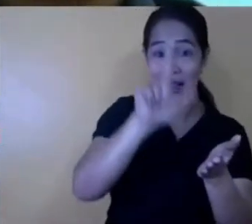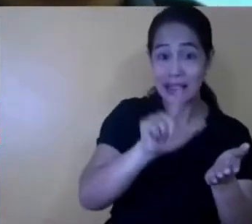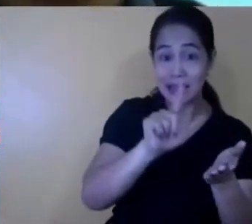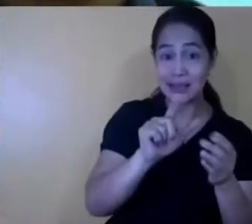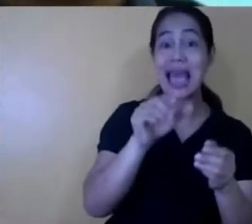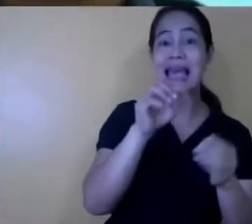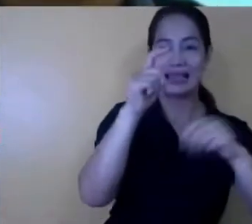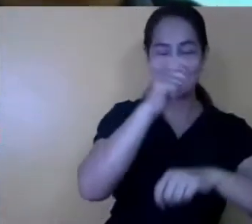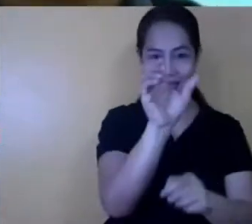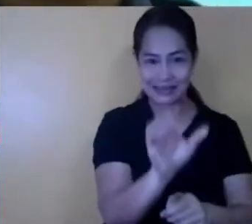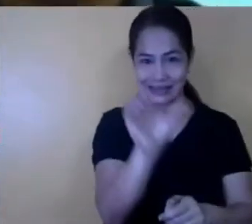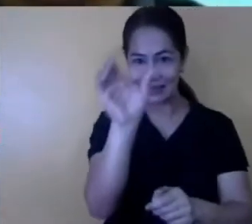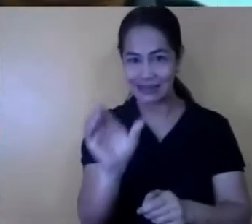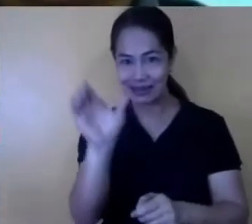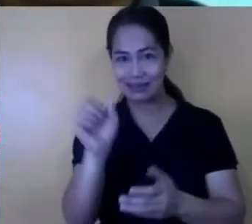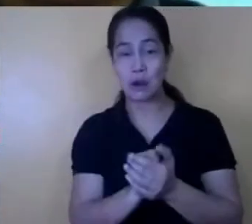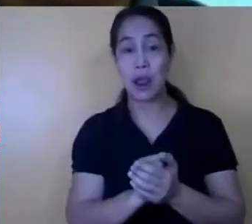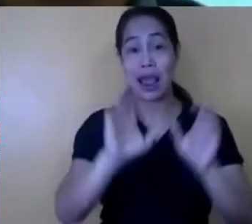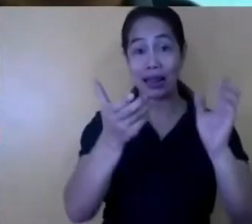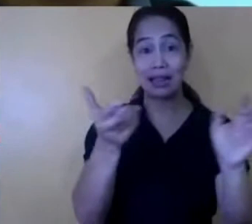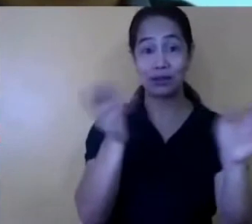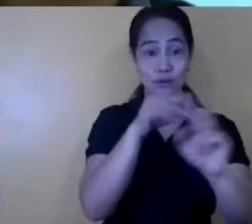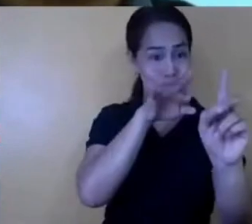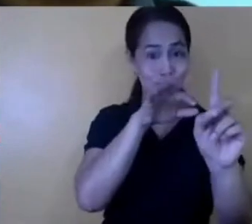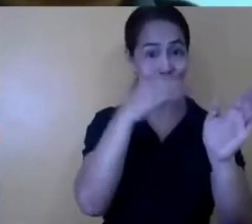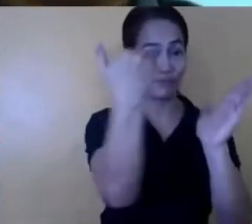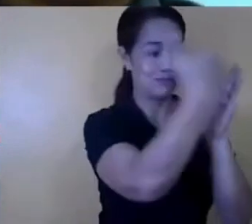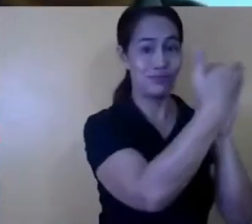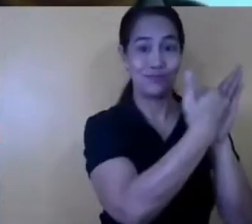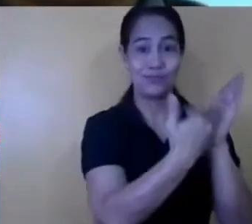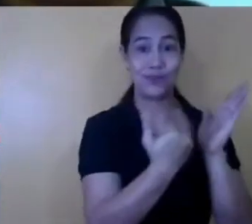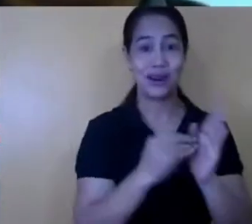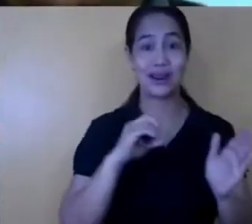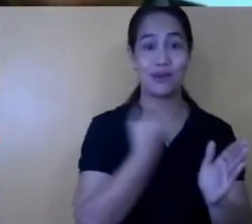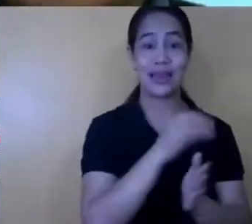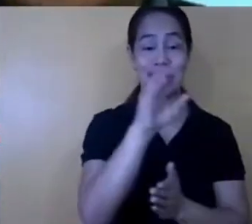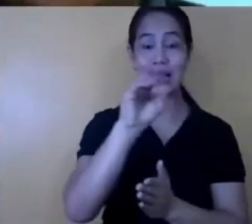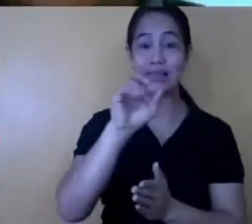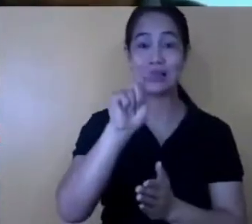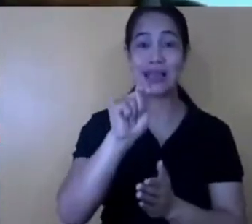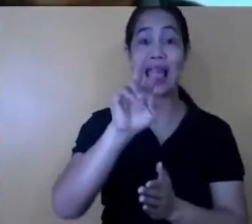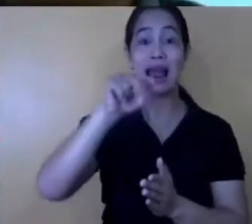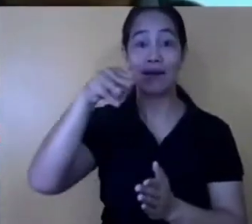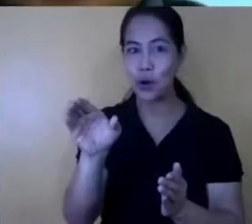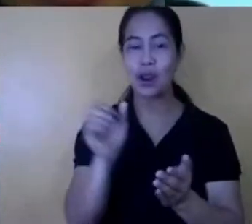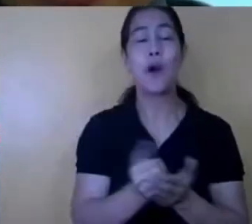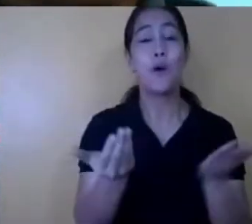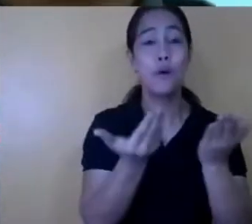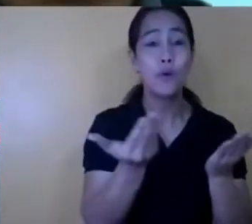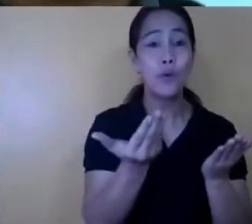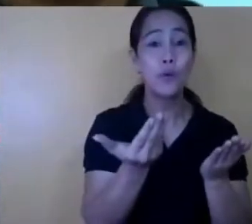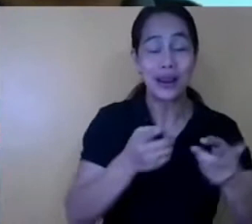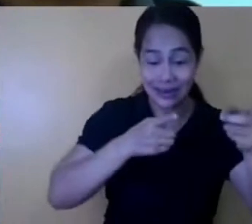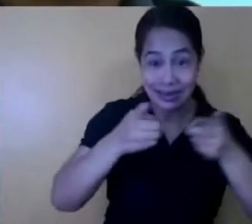and for our classroom observable indicators, our COT RPMS rubric, where there is a descriptor